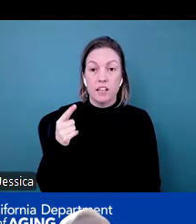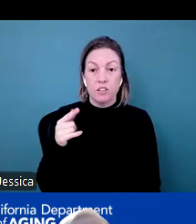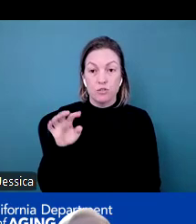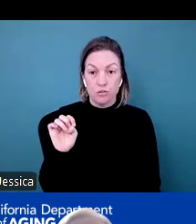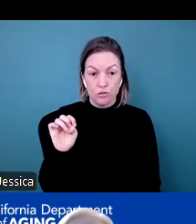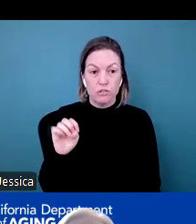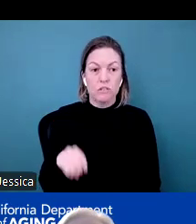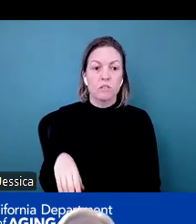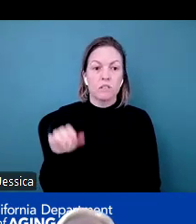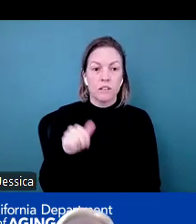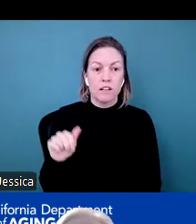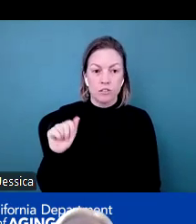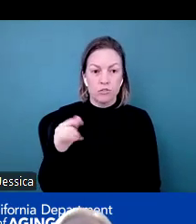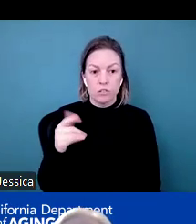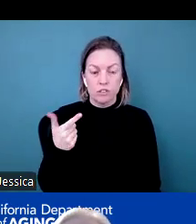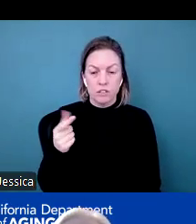ENGAGE, at